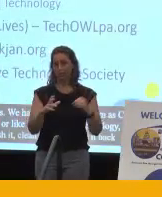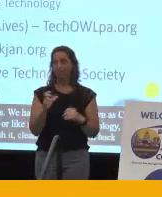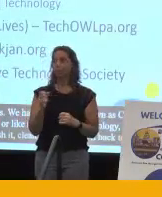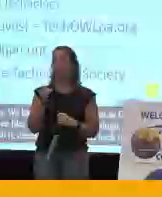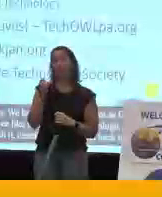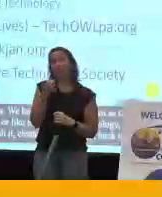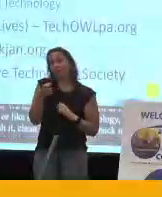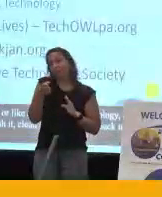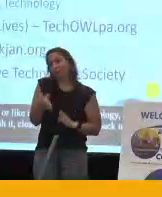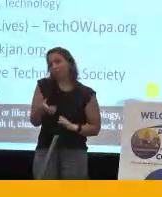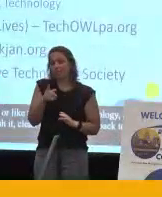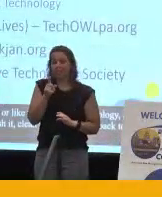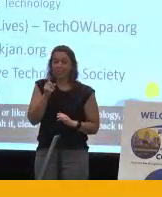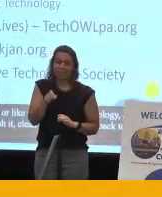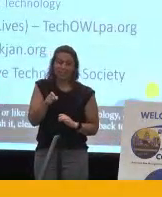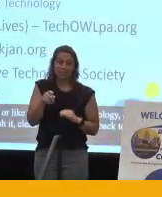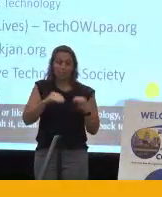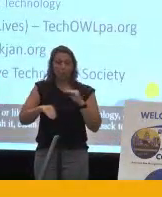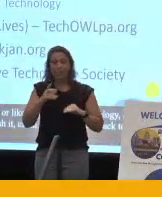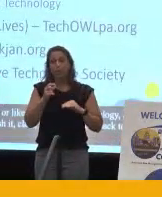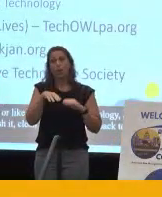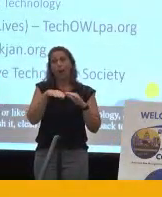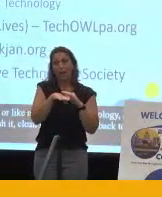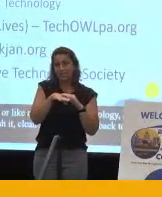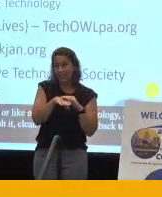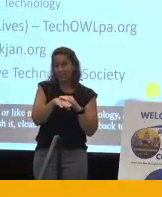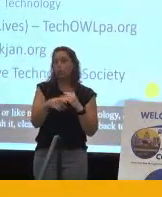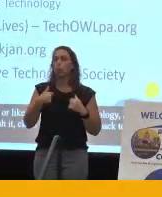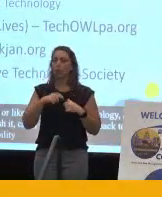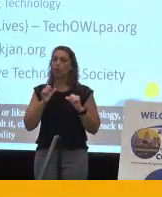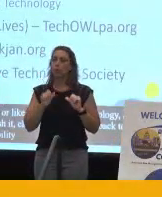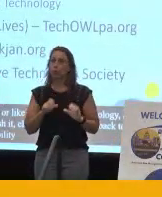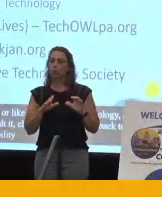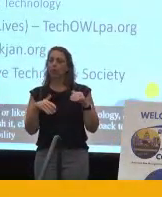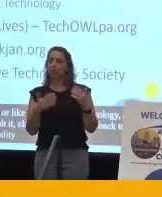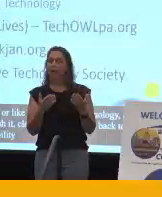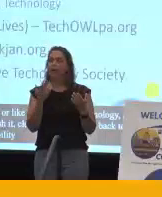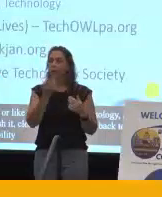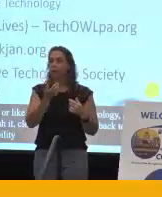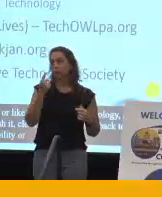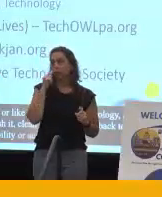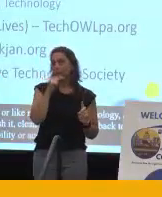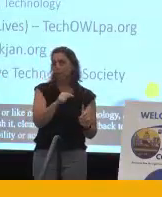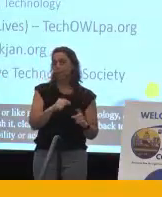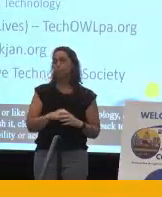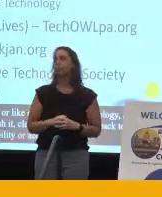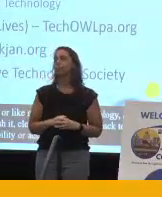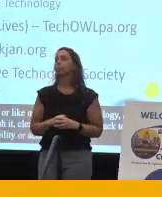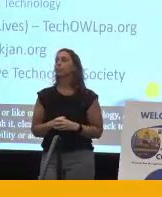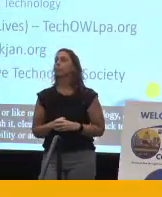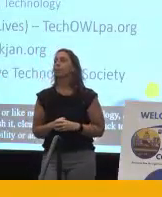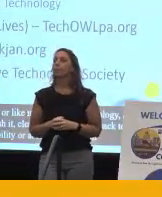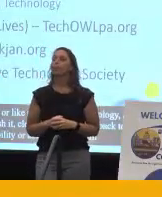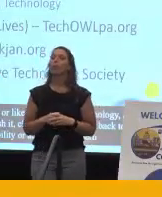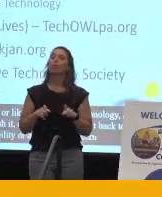maybe mobility or access is a concern for them, we may be that resource for that. We also have, we are